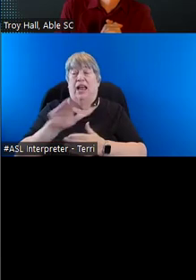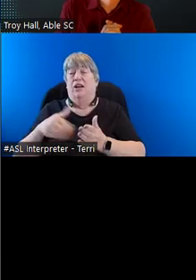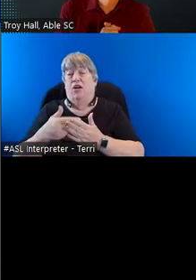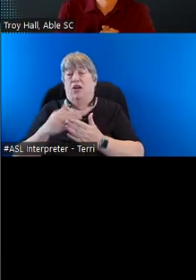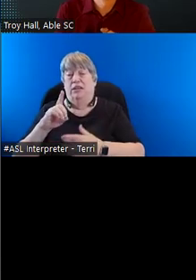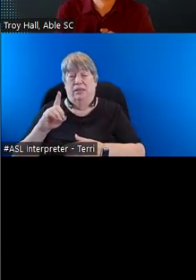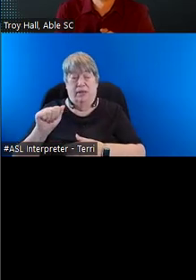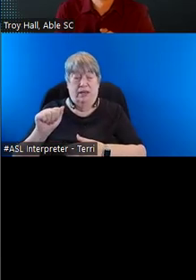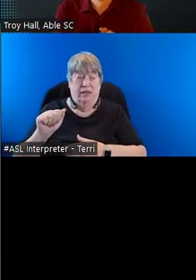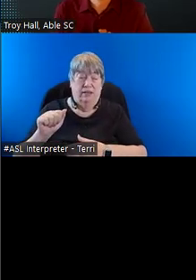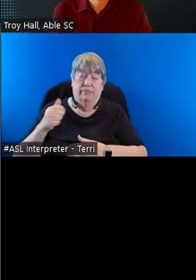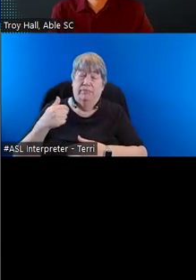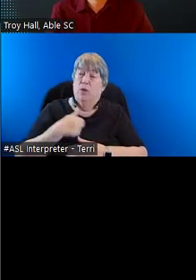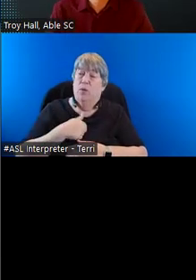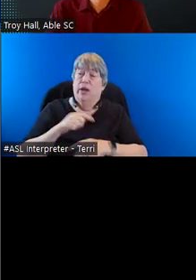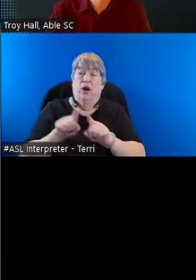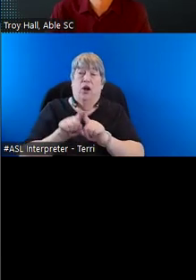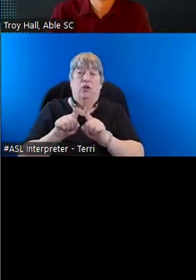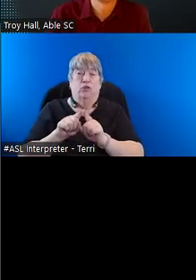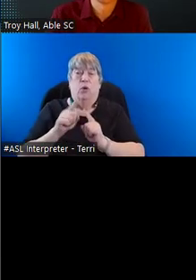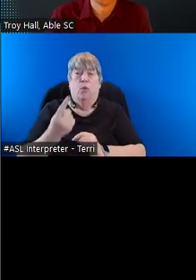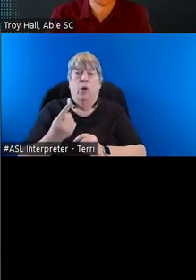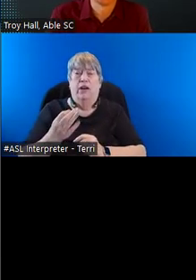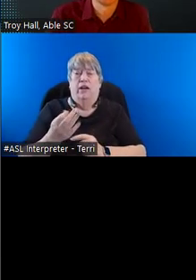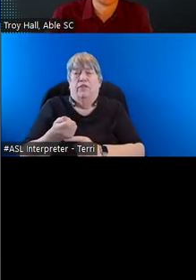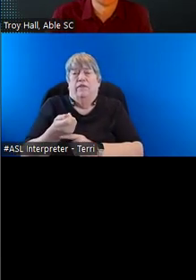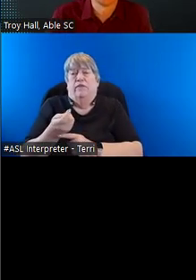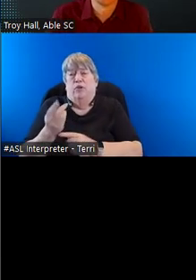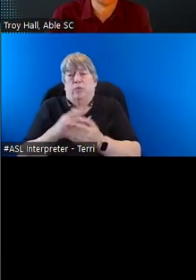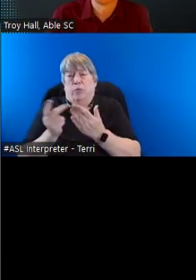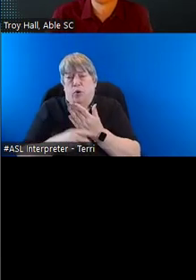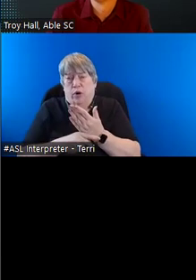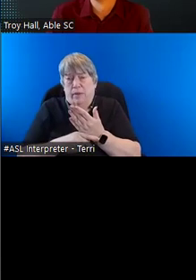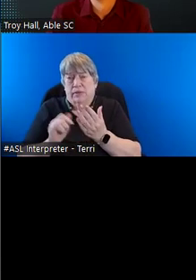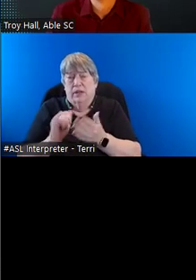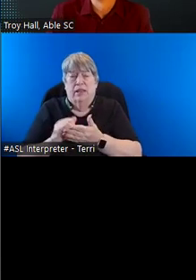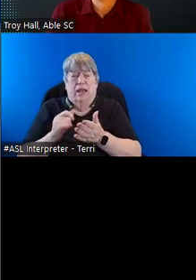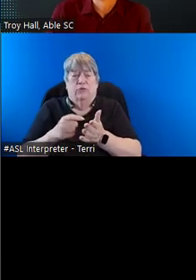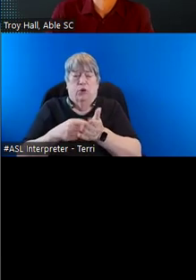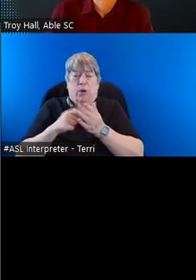right? We're also one of the few programs that's required to diversify our own funding.